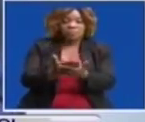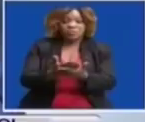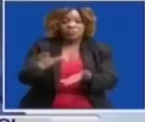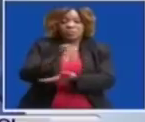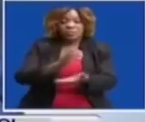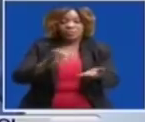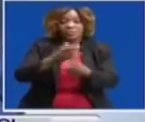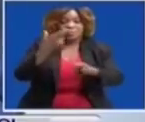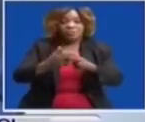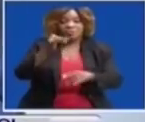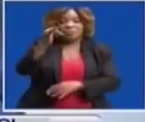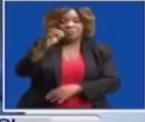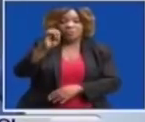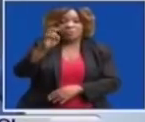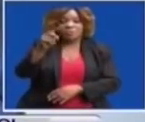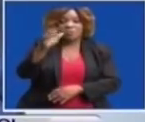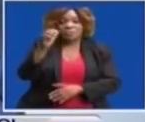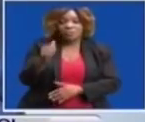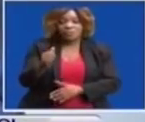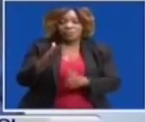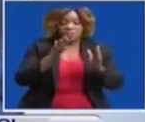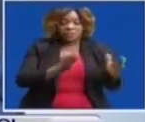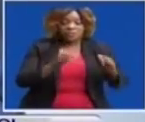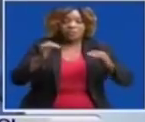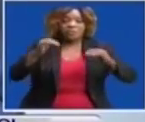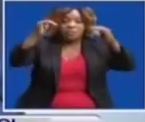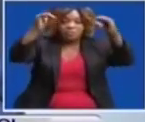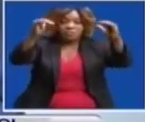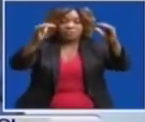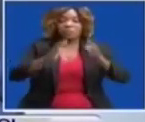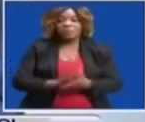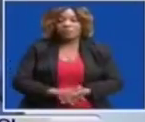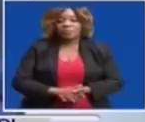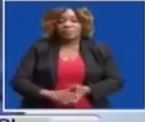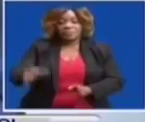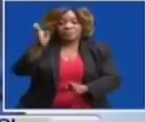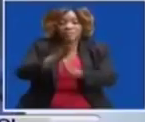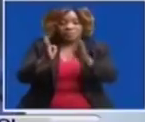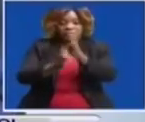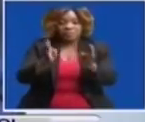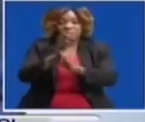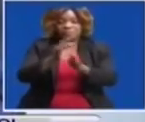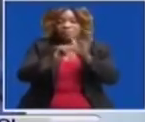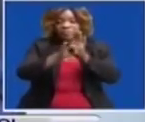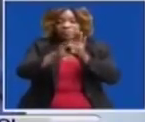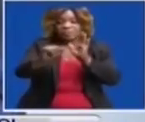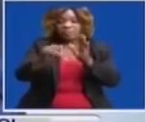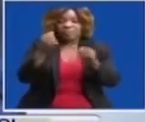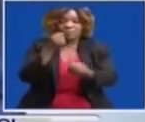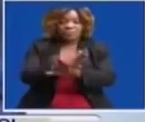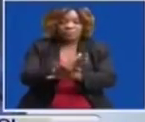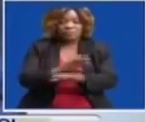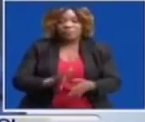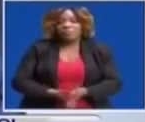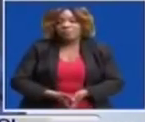Midwifery, where the preparations have reached an advanced stage. The infrastructure has been identified